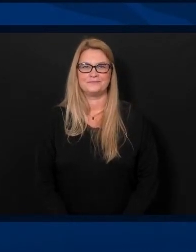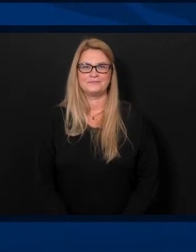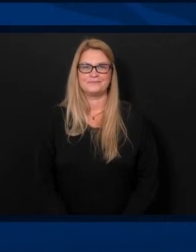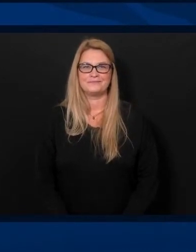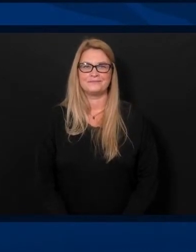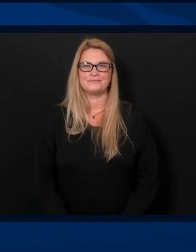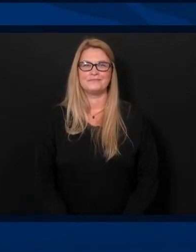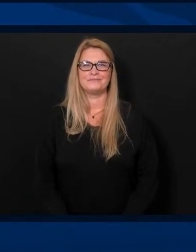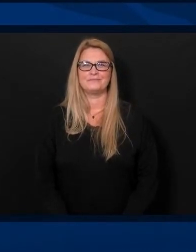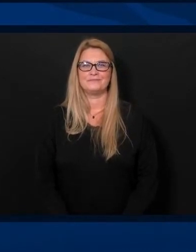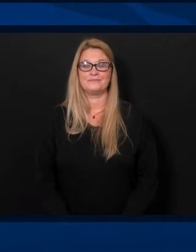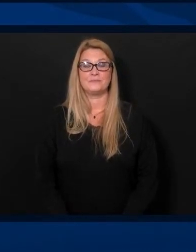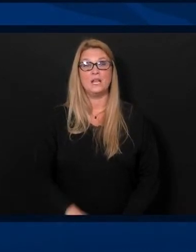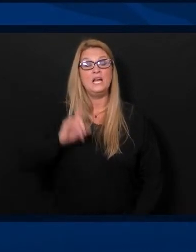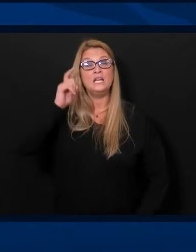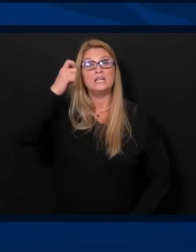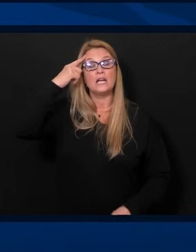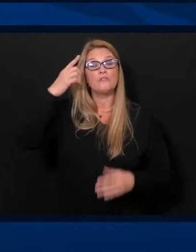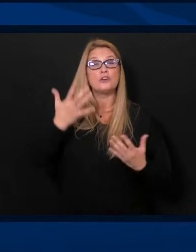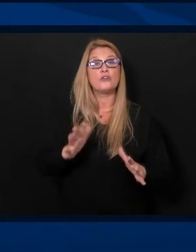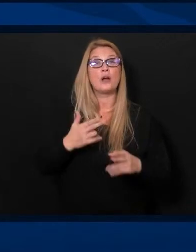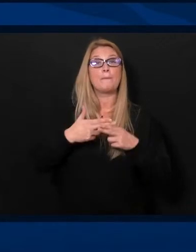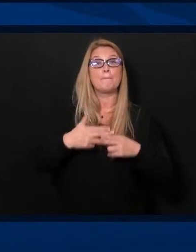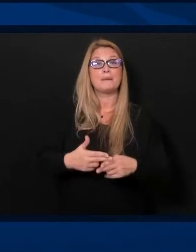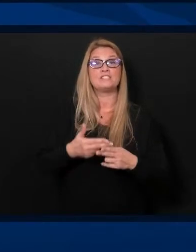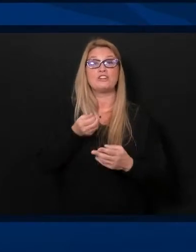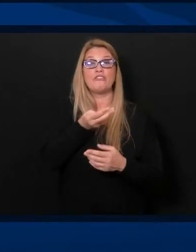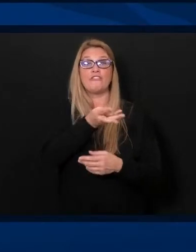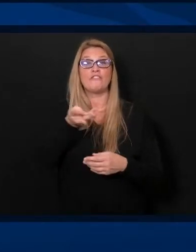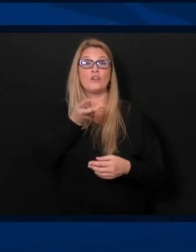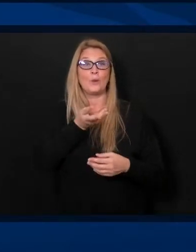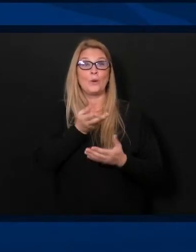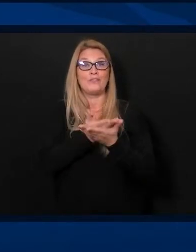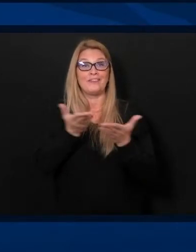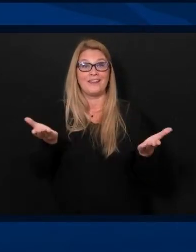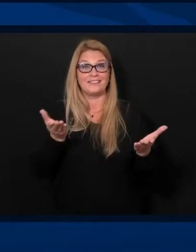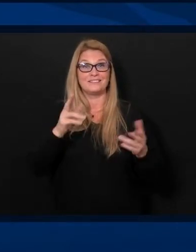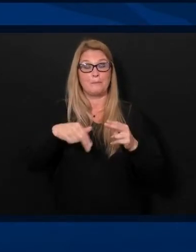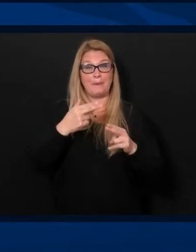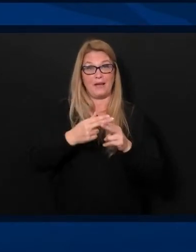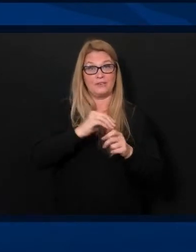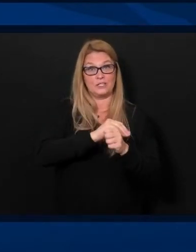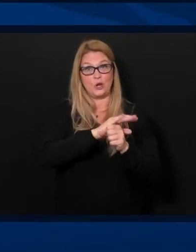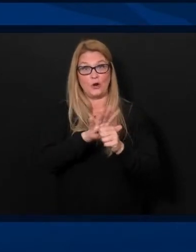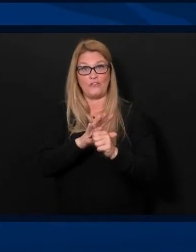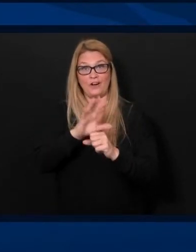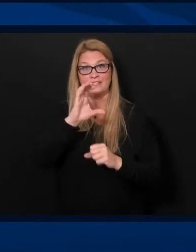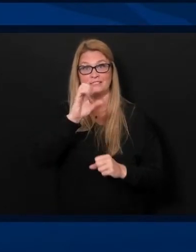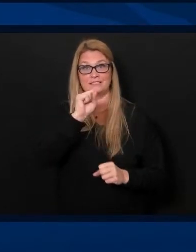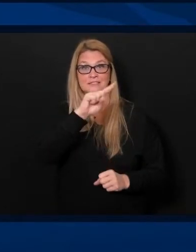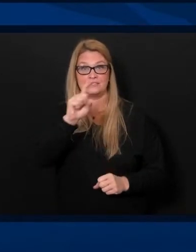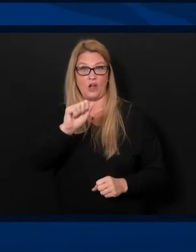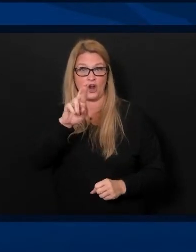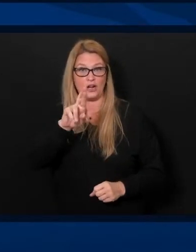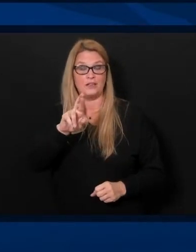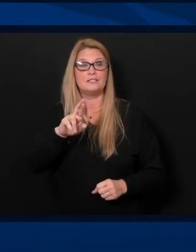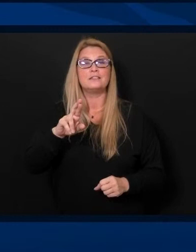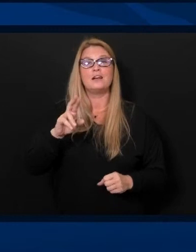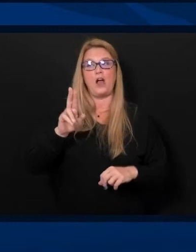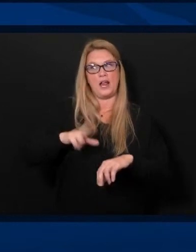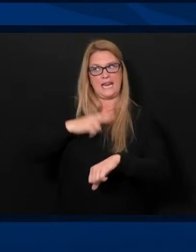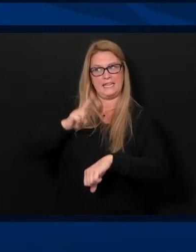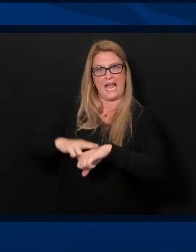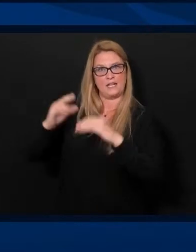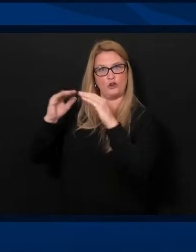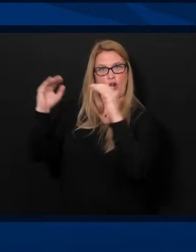you obviously talked briefly about your discussions with the new incoming coronavirus SAR on the national level. I was really hoping